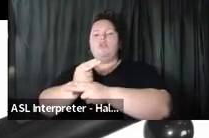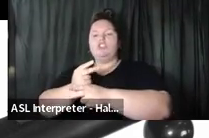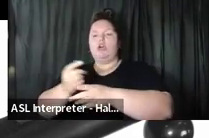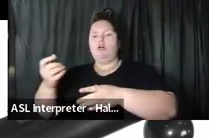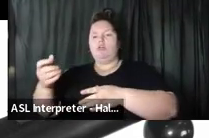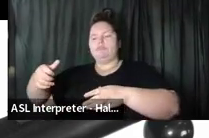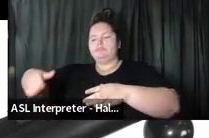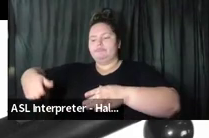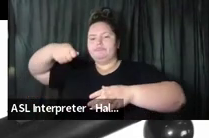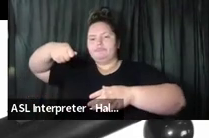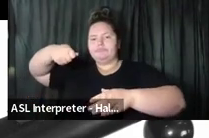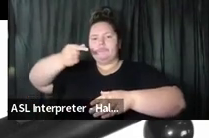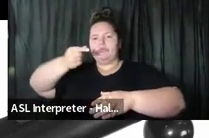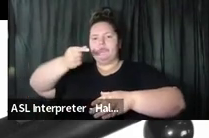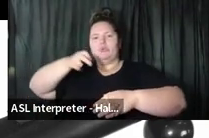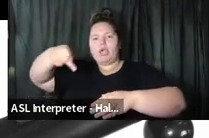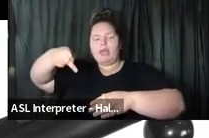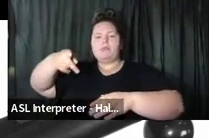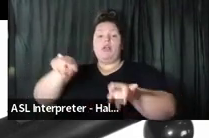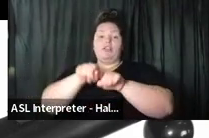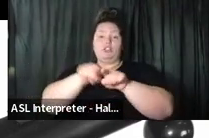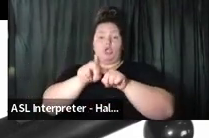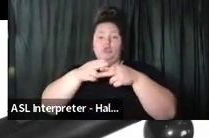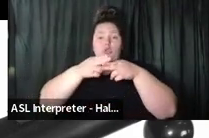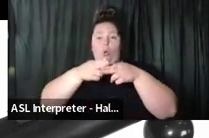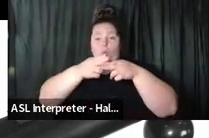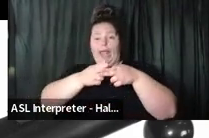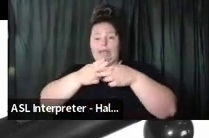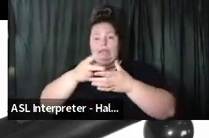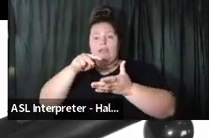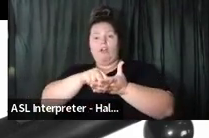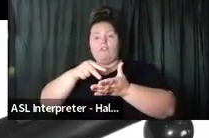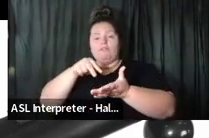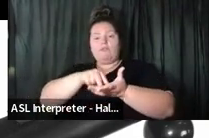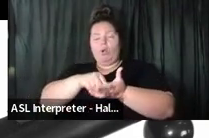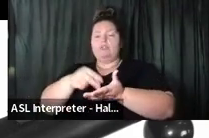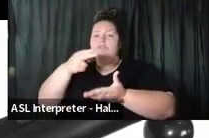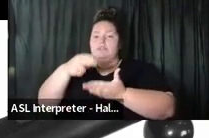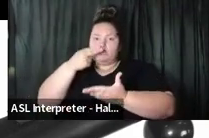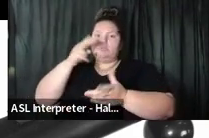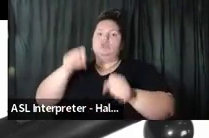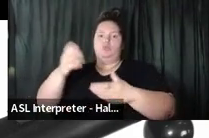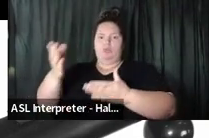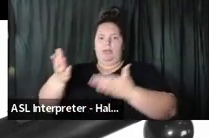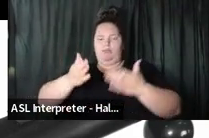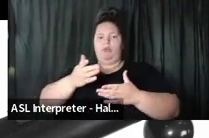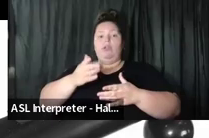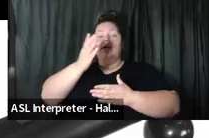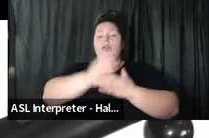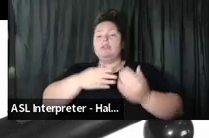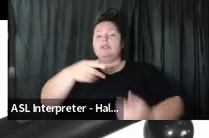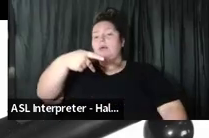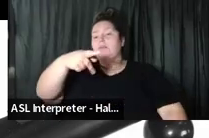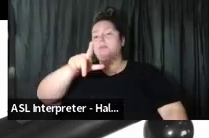grip. There's also weighted silverware that you can bring with you, as well as like some plate guards. So if it's easier for you